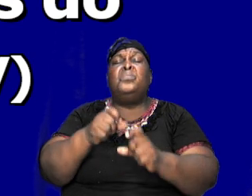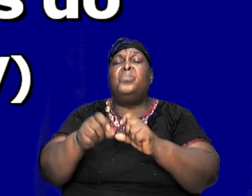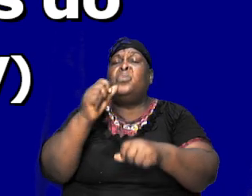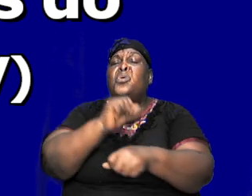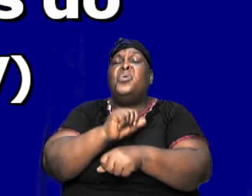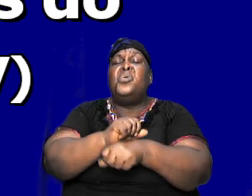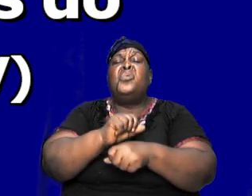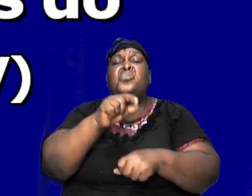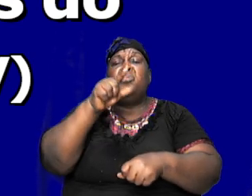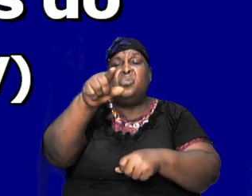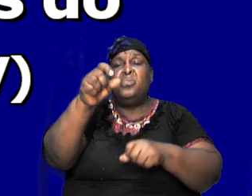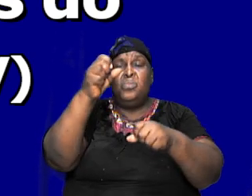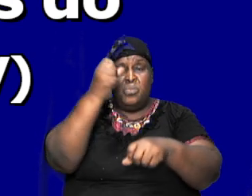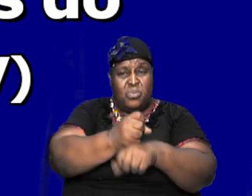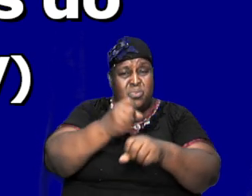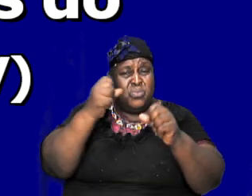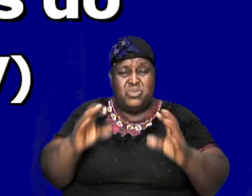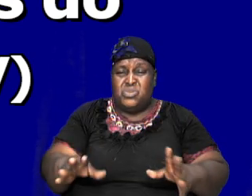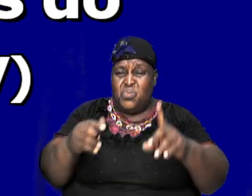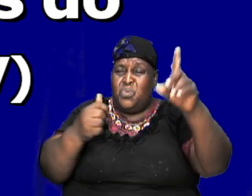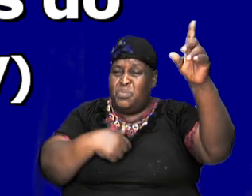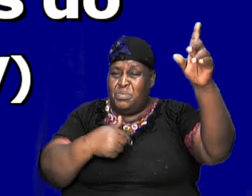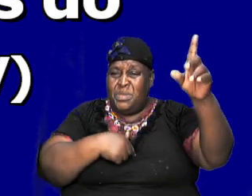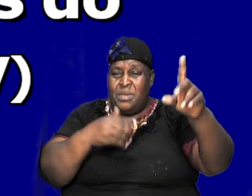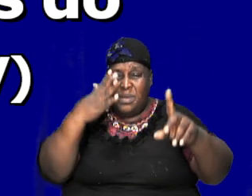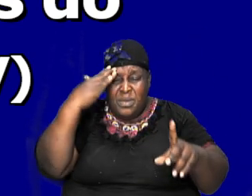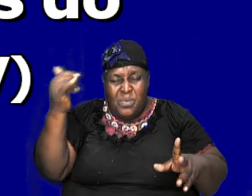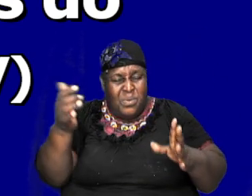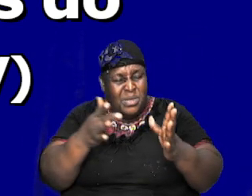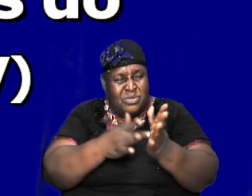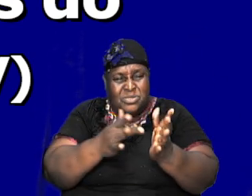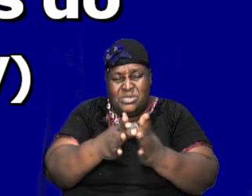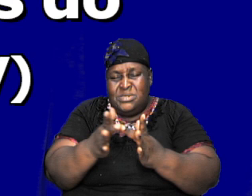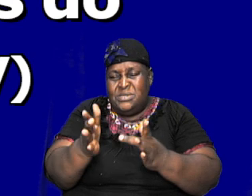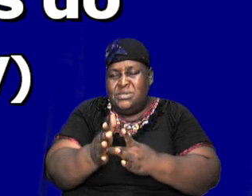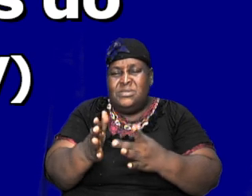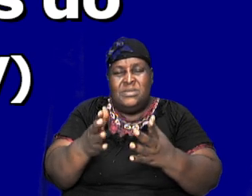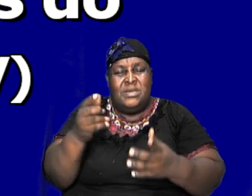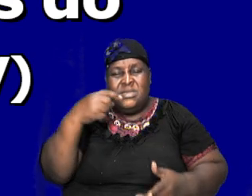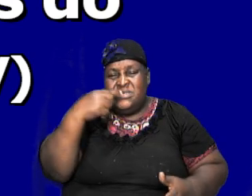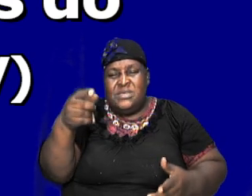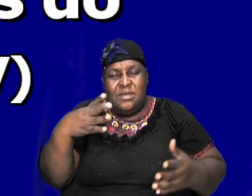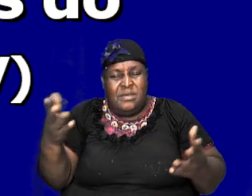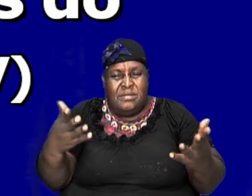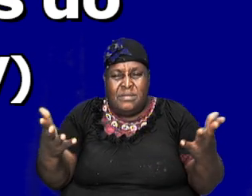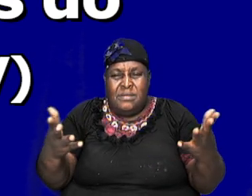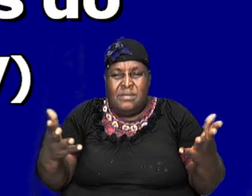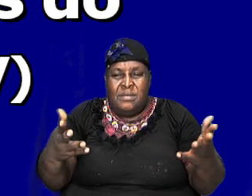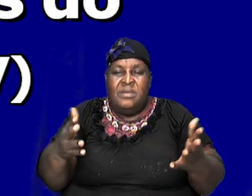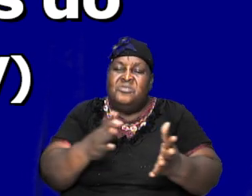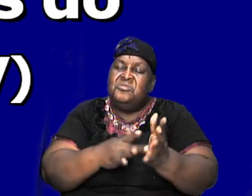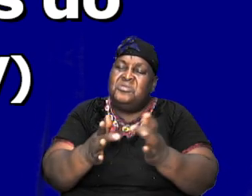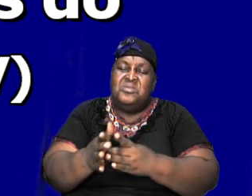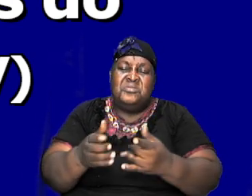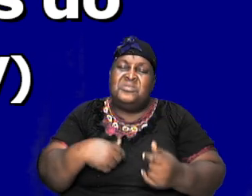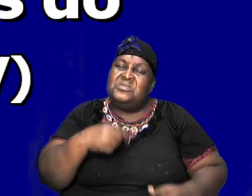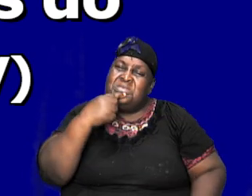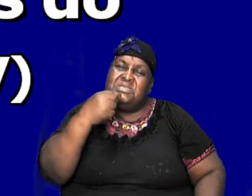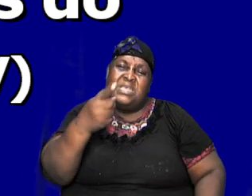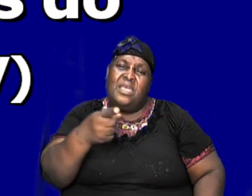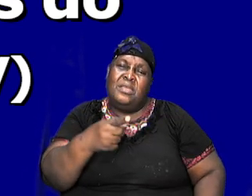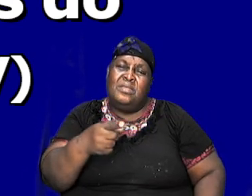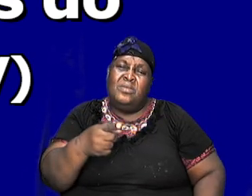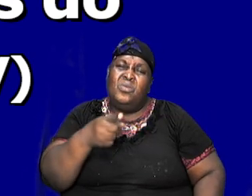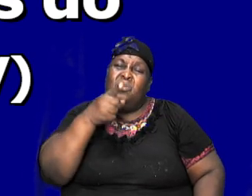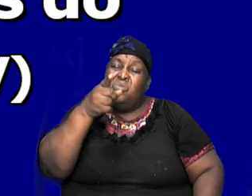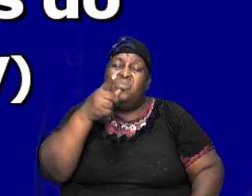you stone me? For which of these works? What was Jesus saying here? Jesus is saying that, look here guys, you are trying to stone